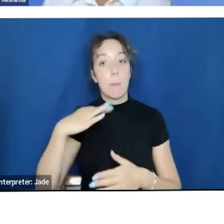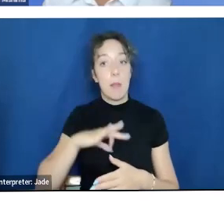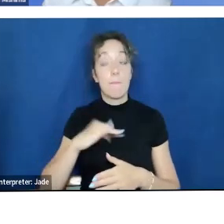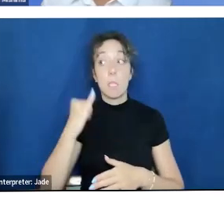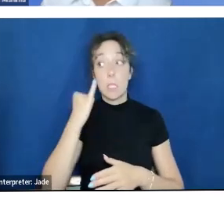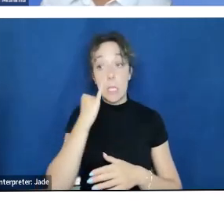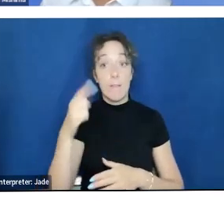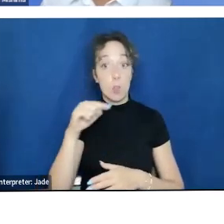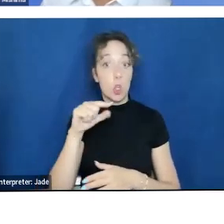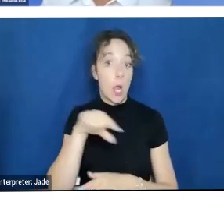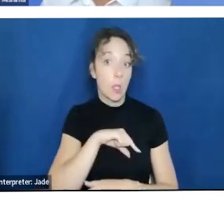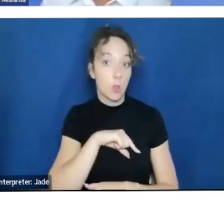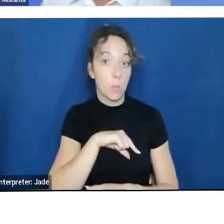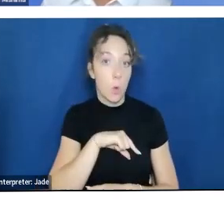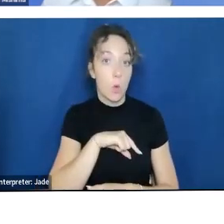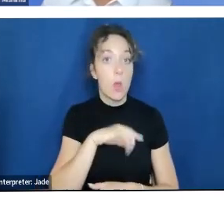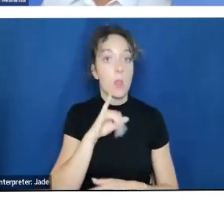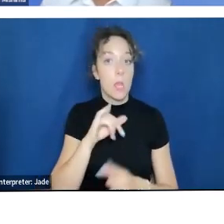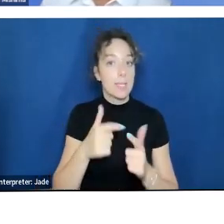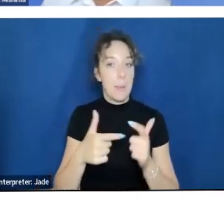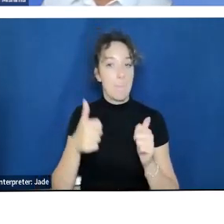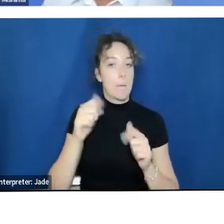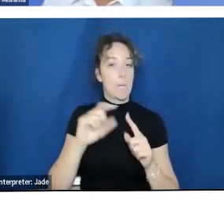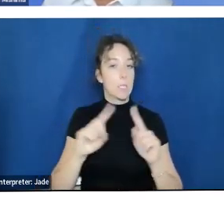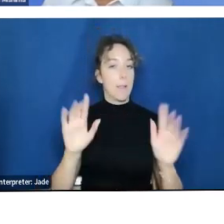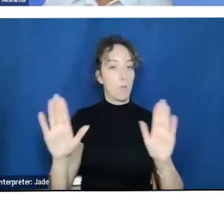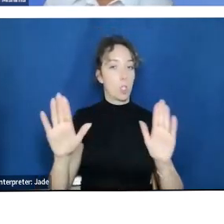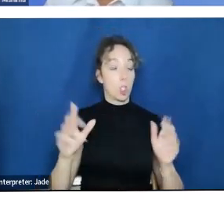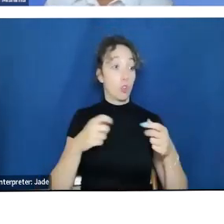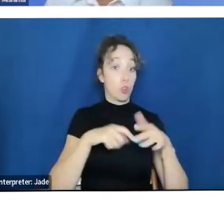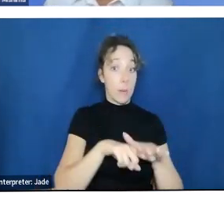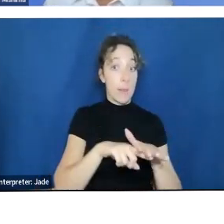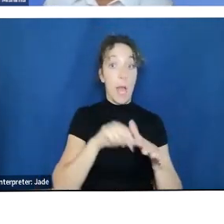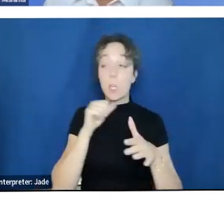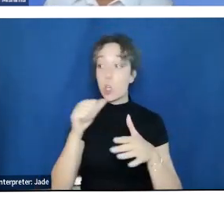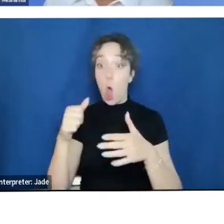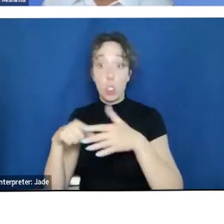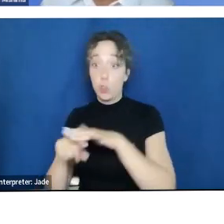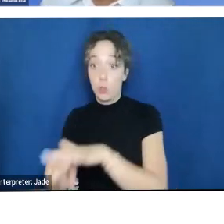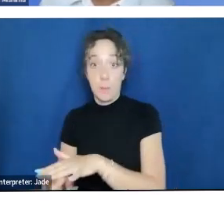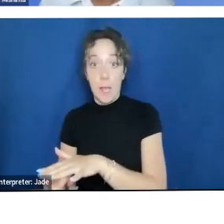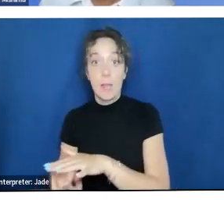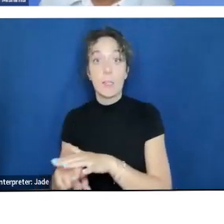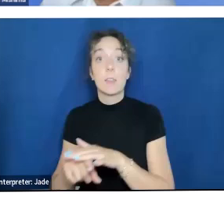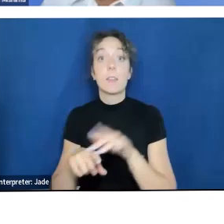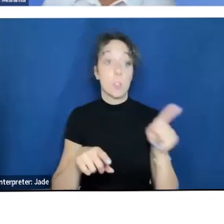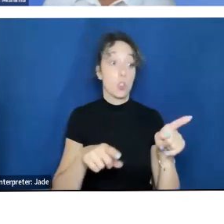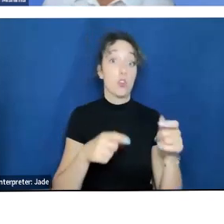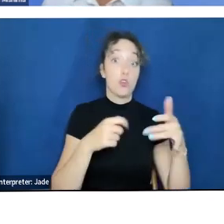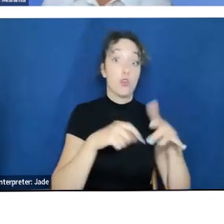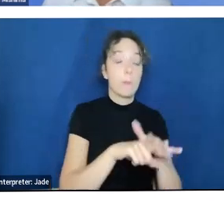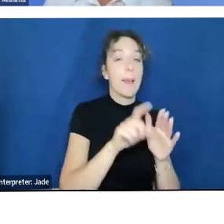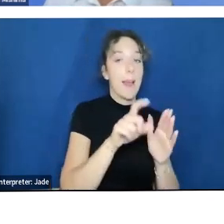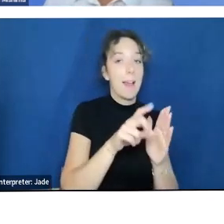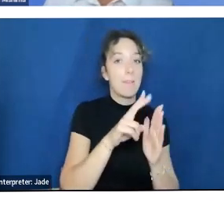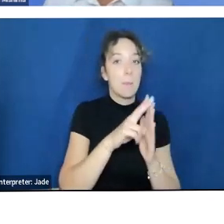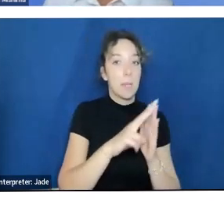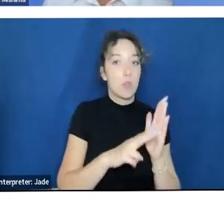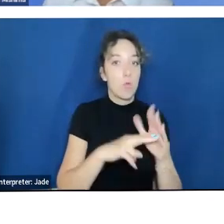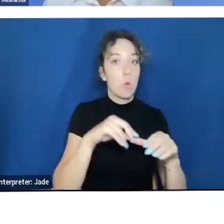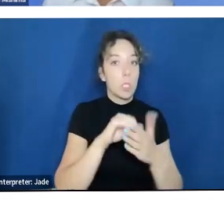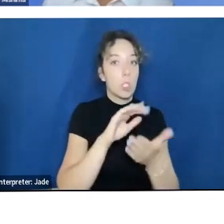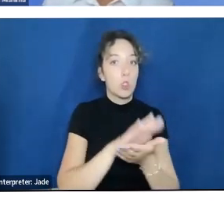that's the main difference. The main difference between streamlined and non-streamlined is non-streamlined, they have to be enrolled in a school